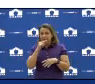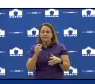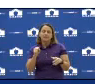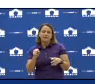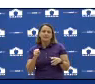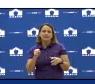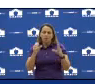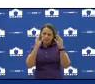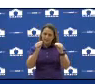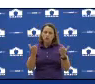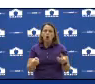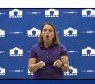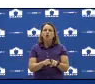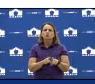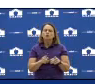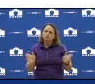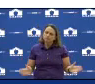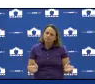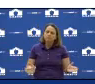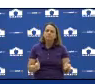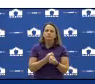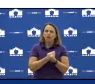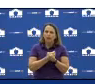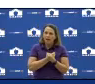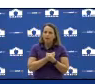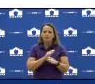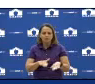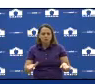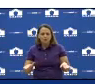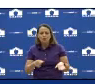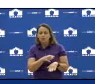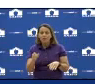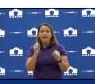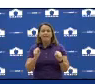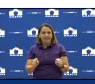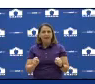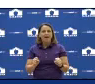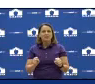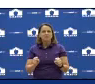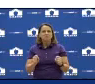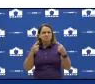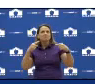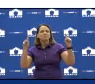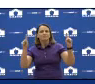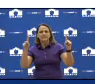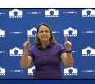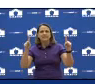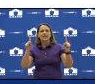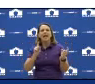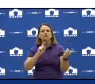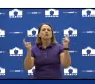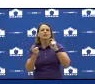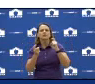teach them, but we're also going to nurture them and love them so that they can fulfill their potential and transform